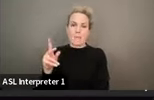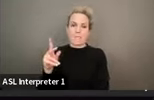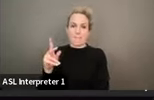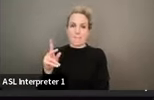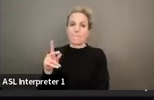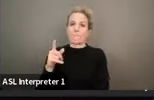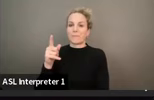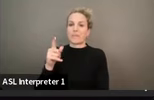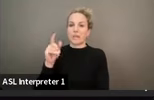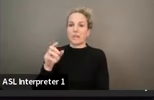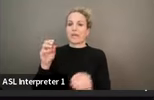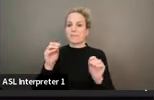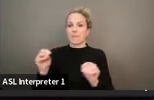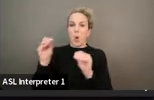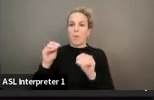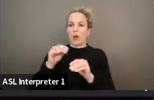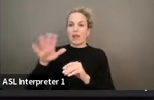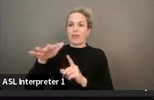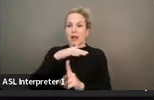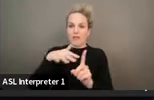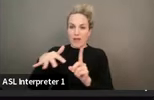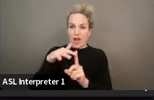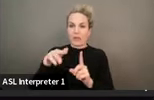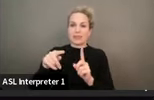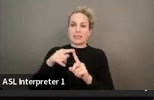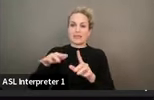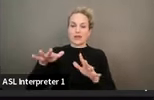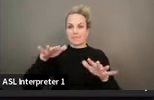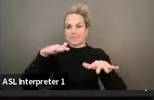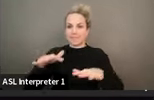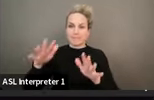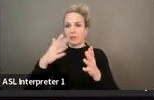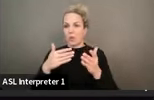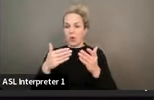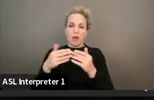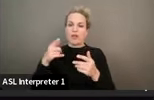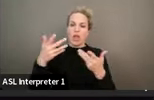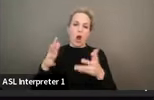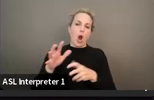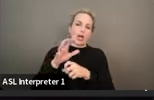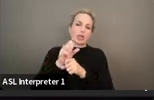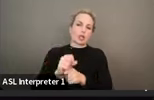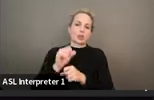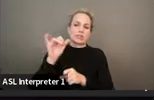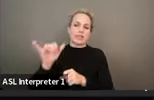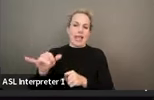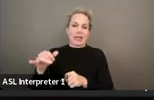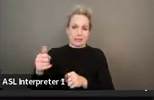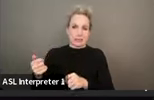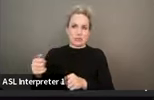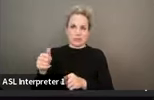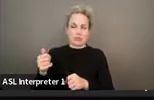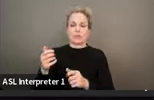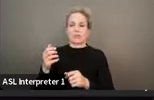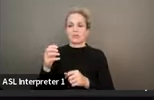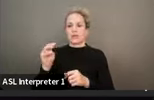to be mobile in their environment, on different terrains and or whatnot. So they're already used to that joystick, be it a micro light